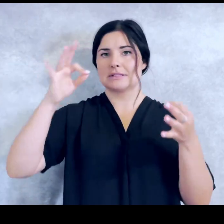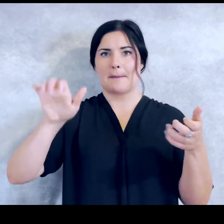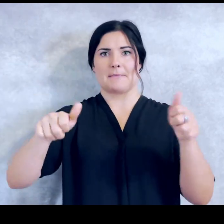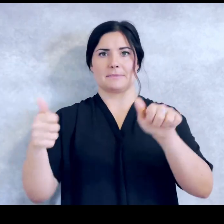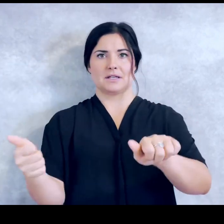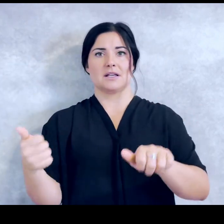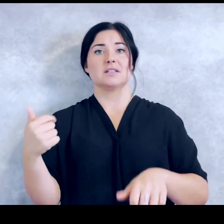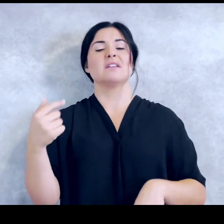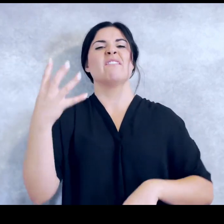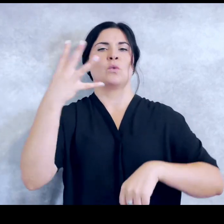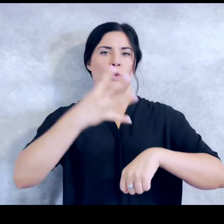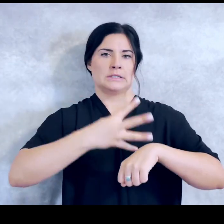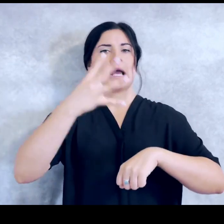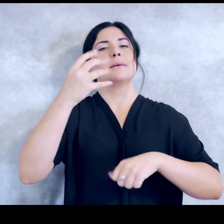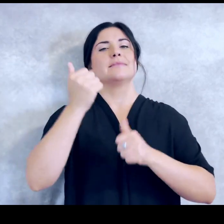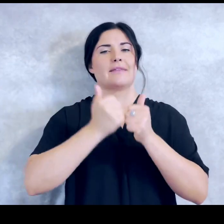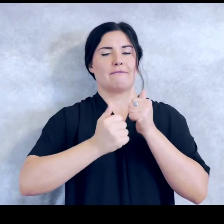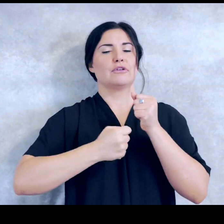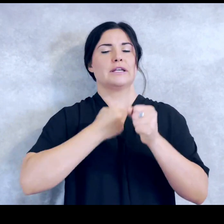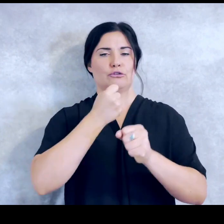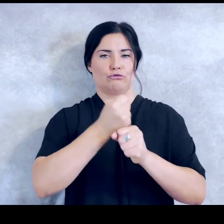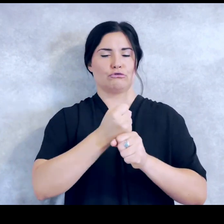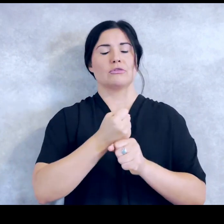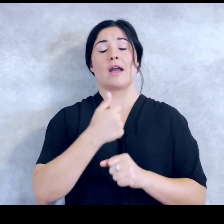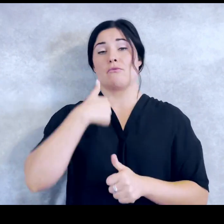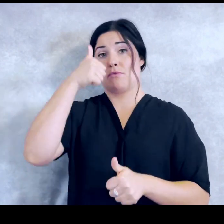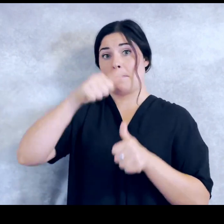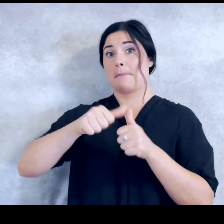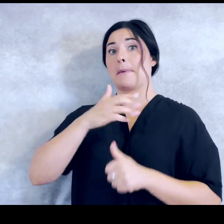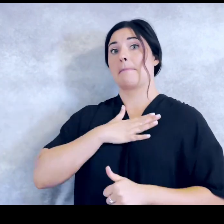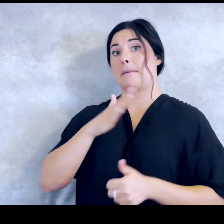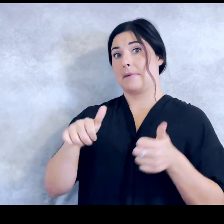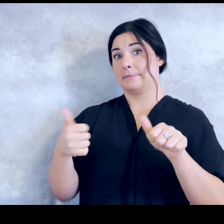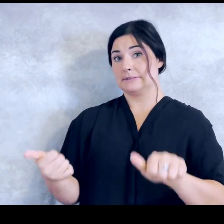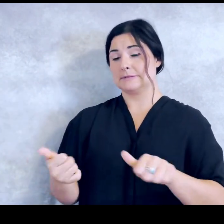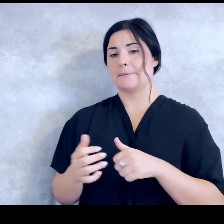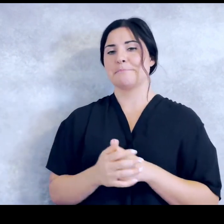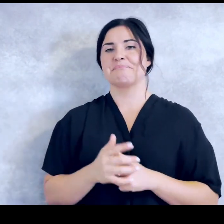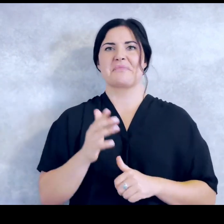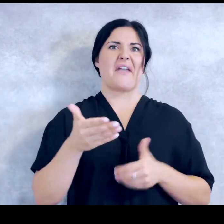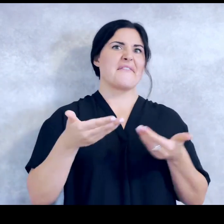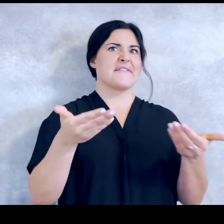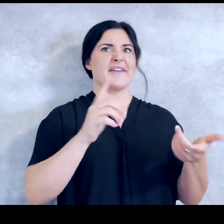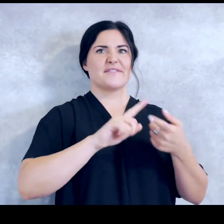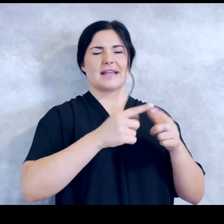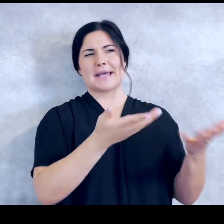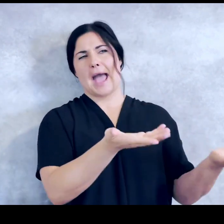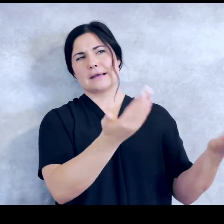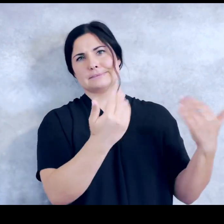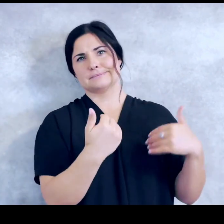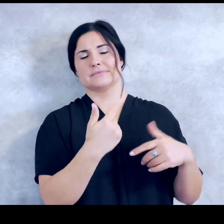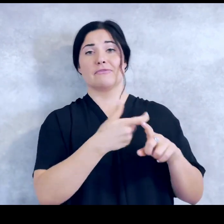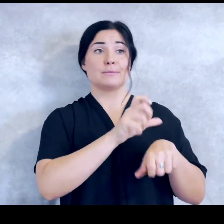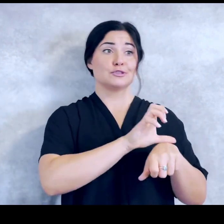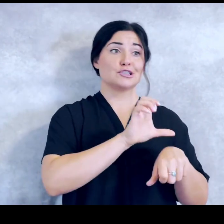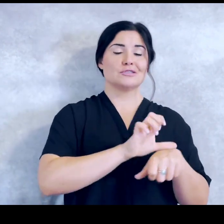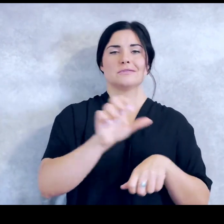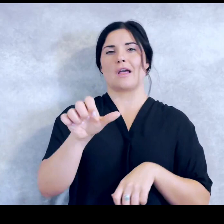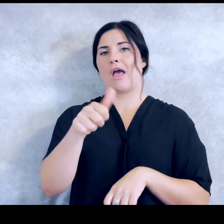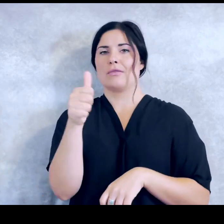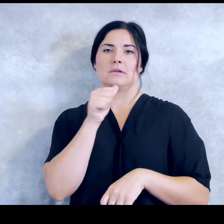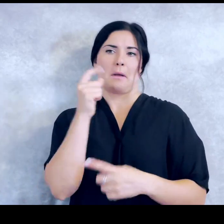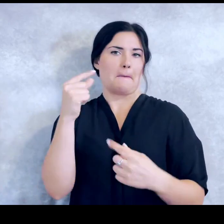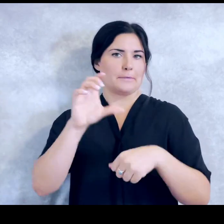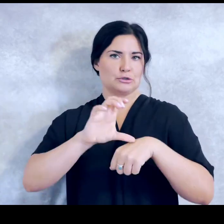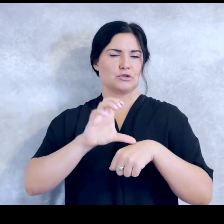100 to 150 people that get baptized when we do them. We do them about four times a year. And I remember my baptism. And I invited friends there, friends that were